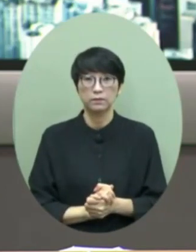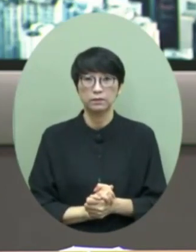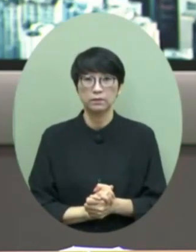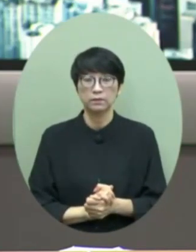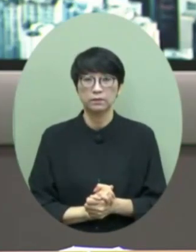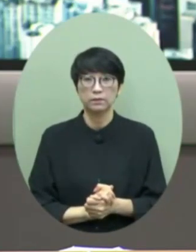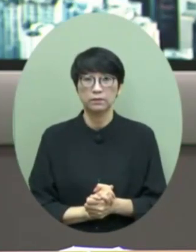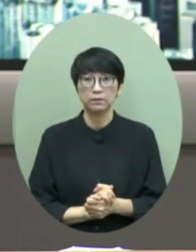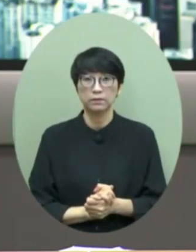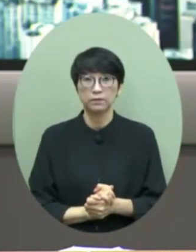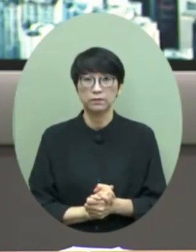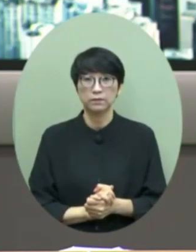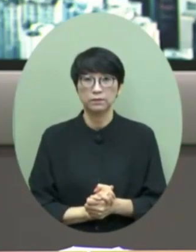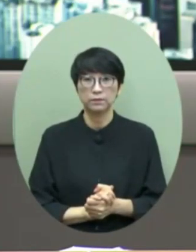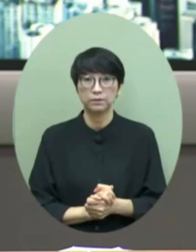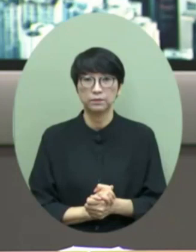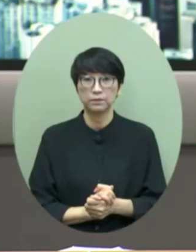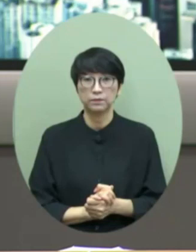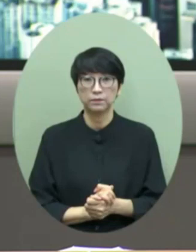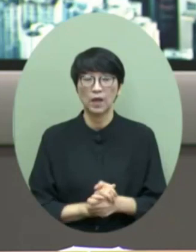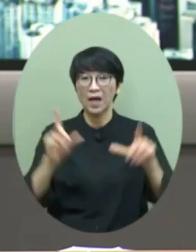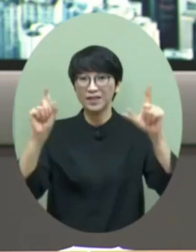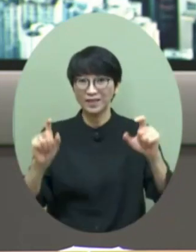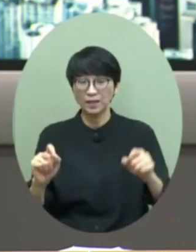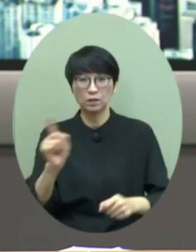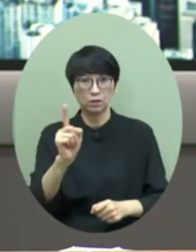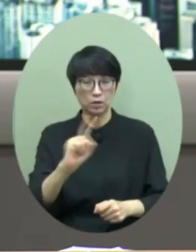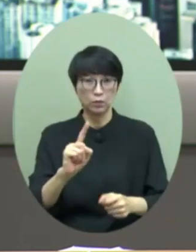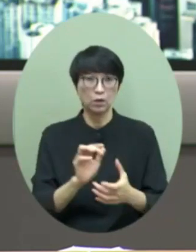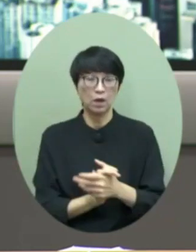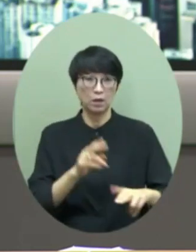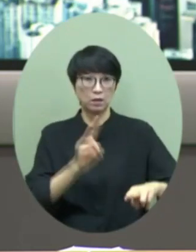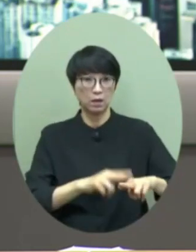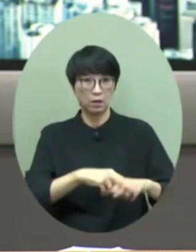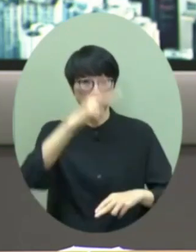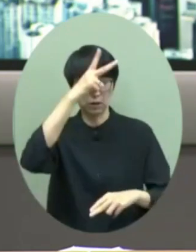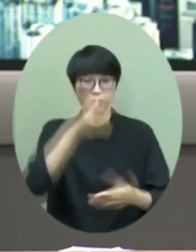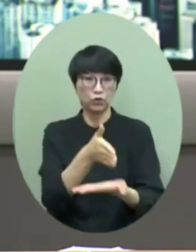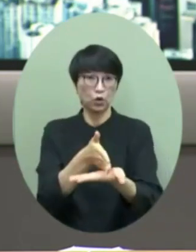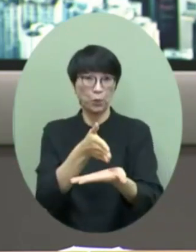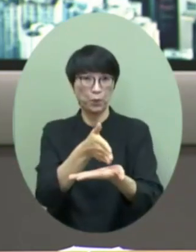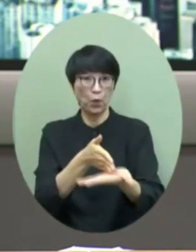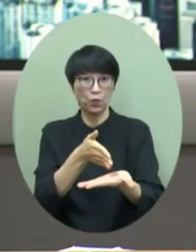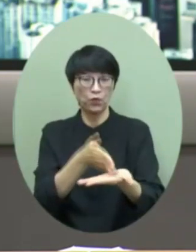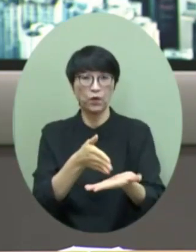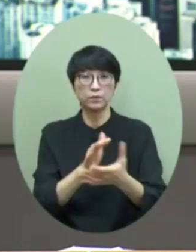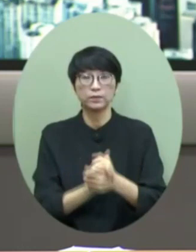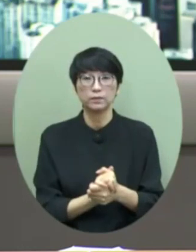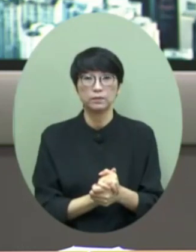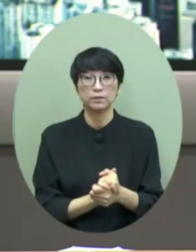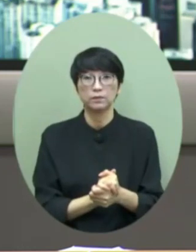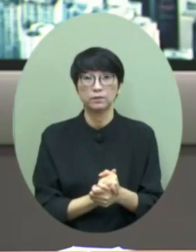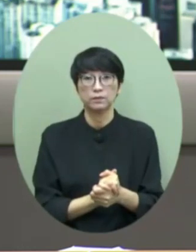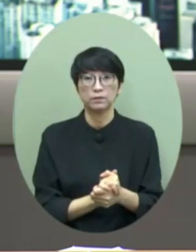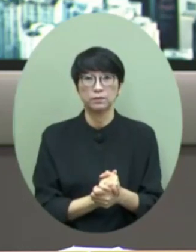of the central authorities. Insofar as that is concerned, that of course is already carved out and therefore no